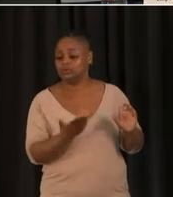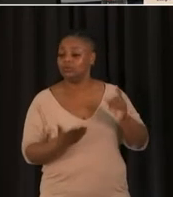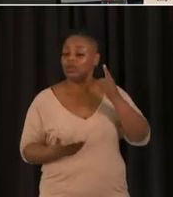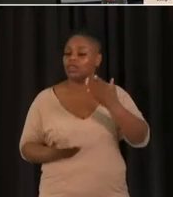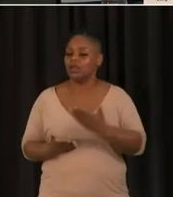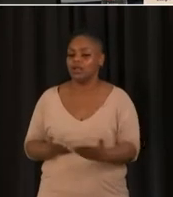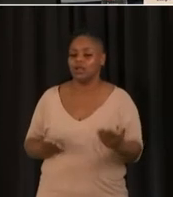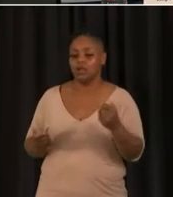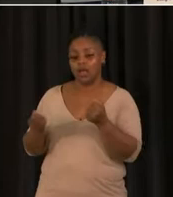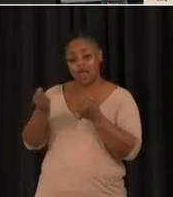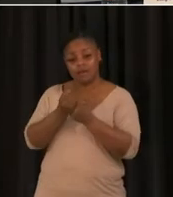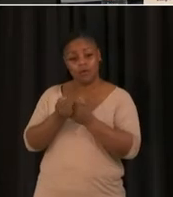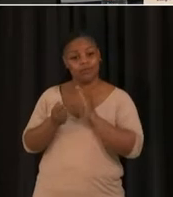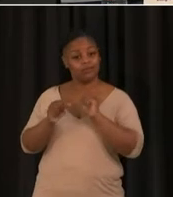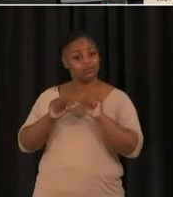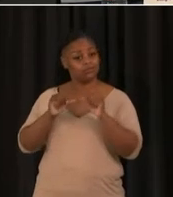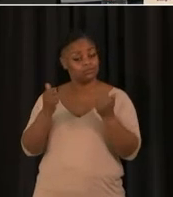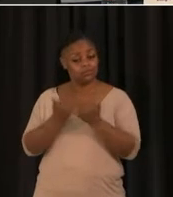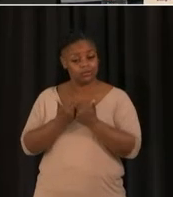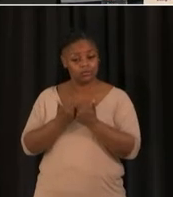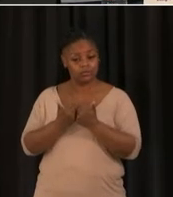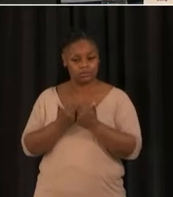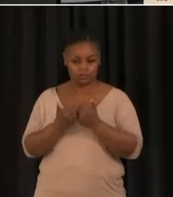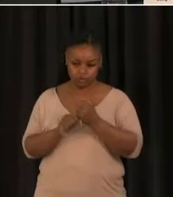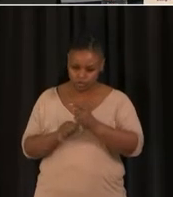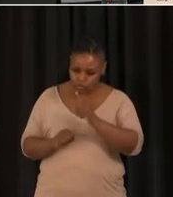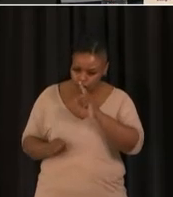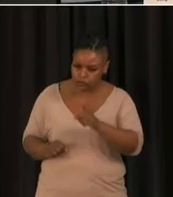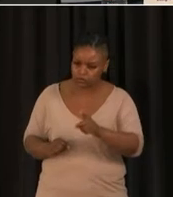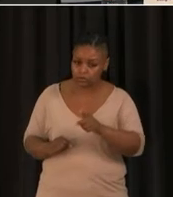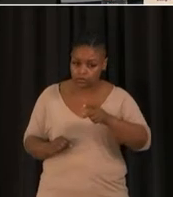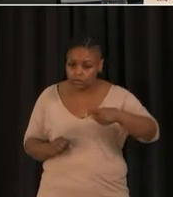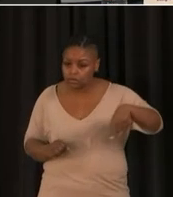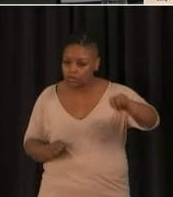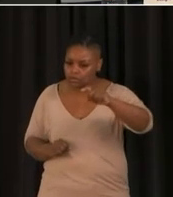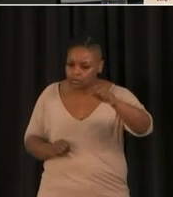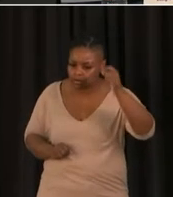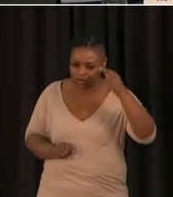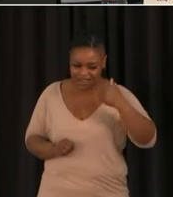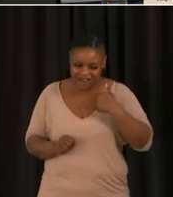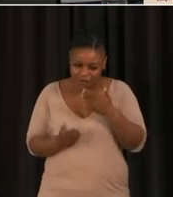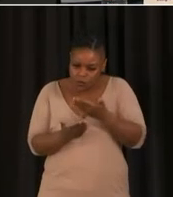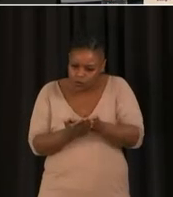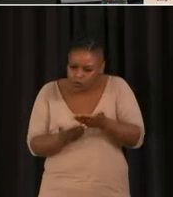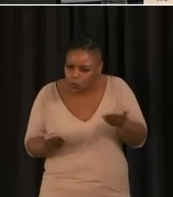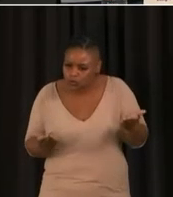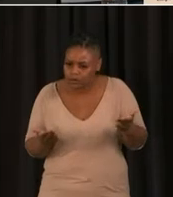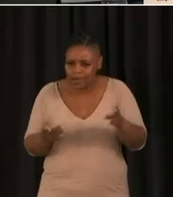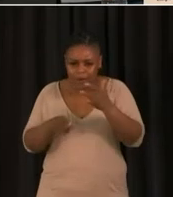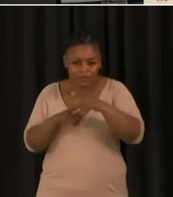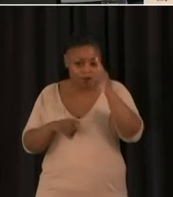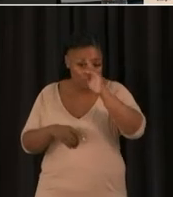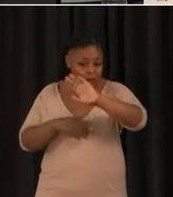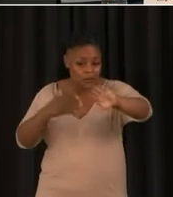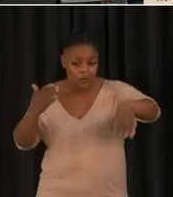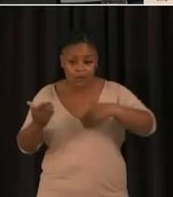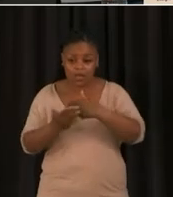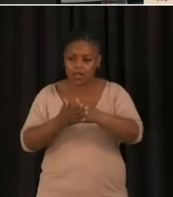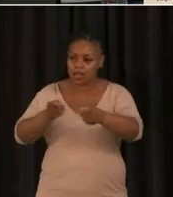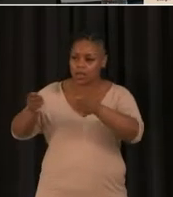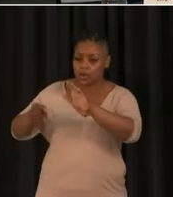All right, there are a number of things that can occur, and what we have seen in this industry right now and